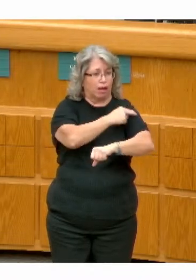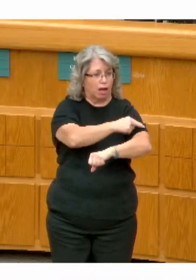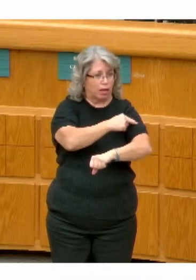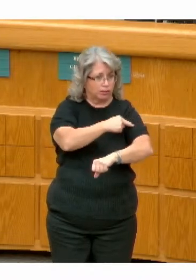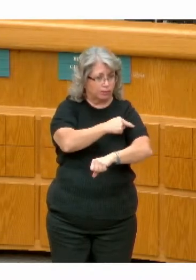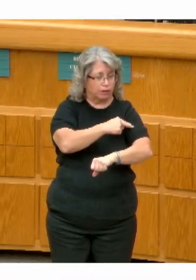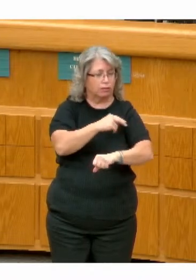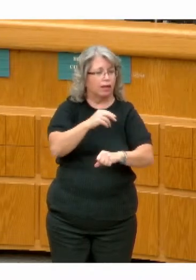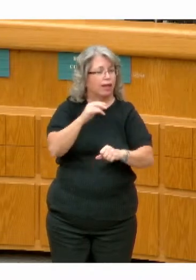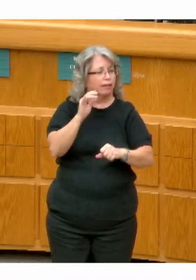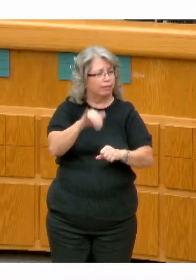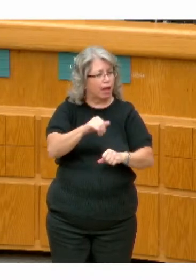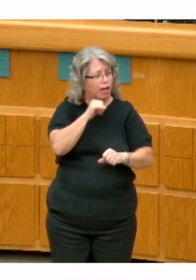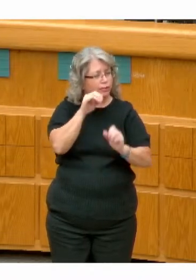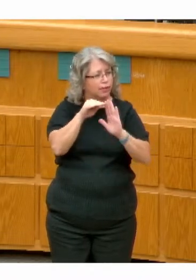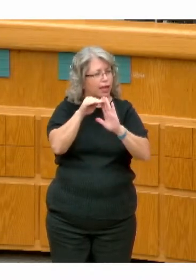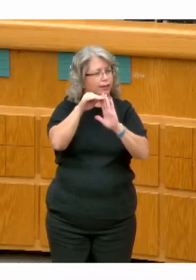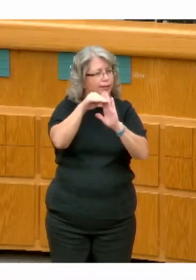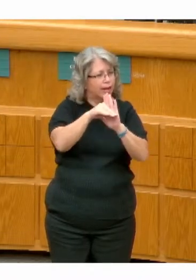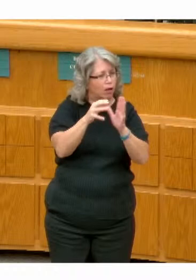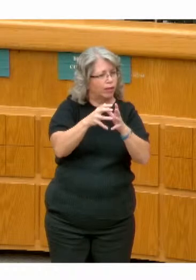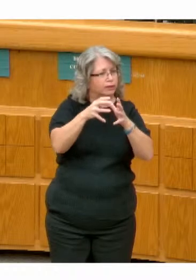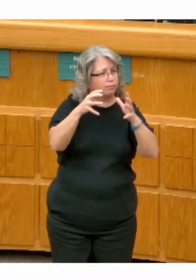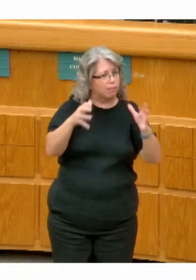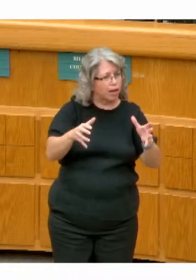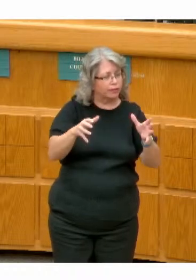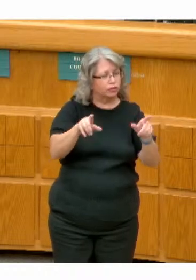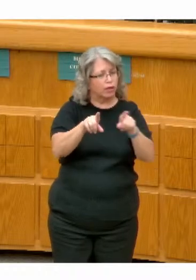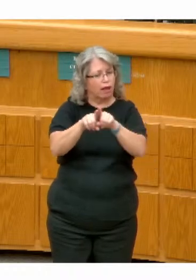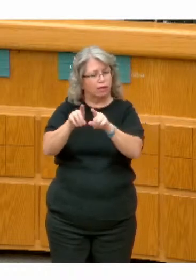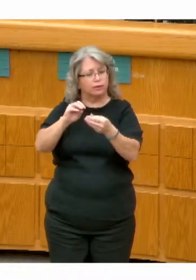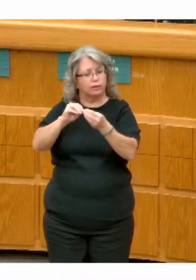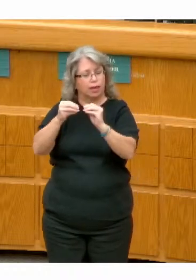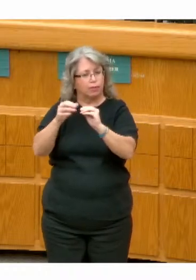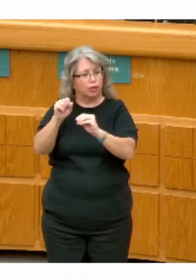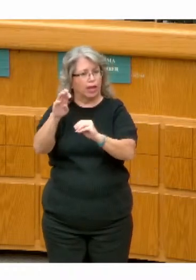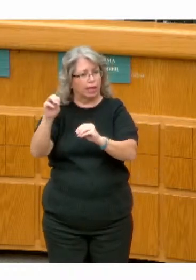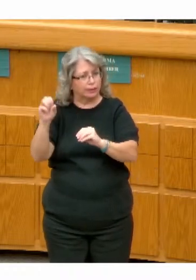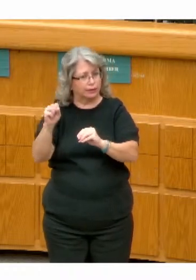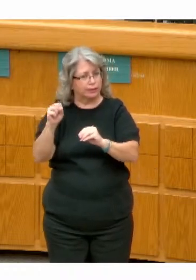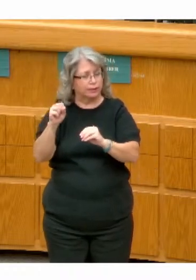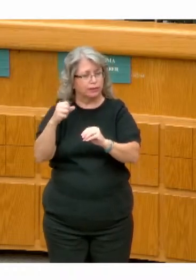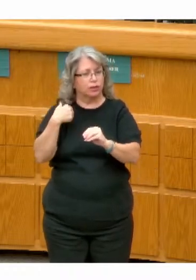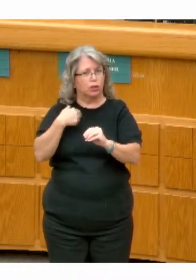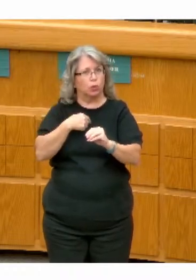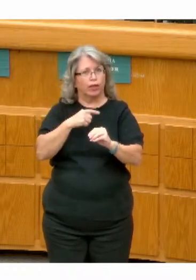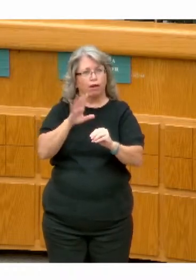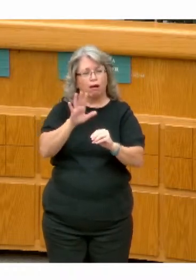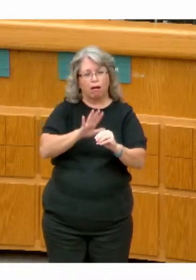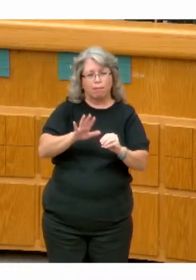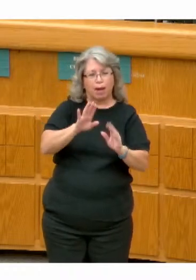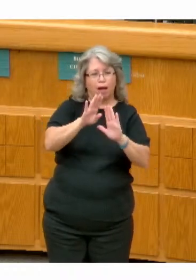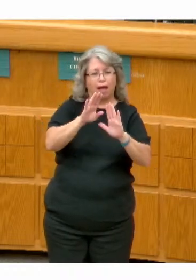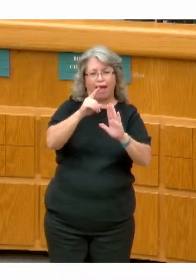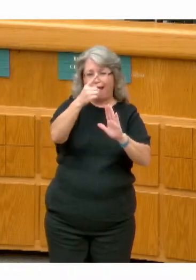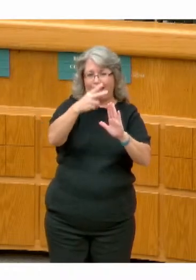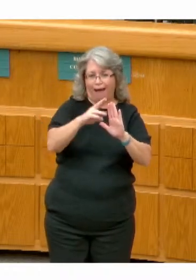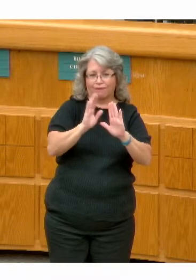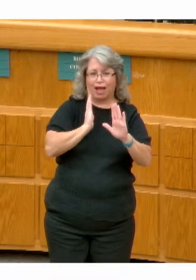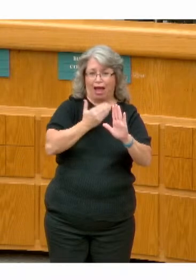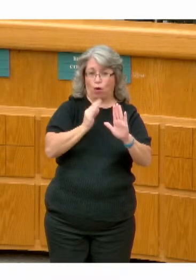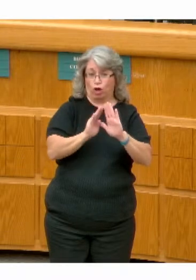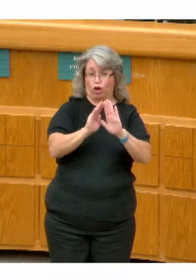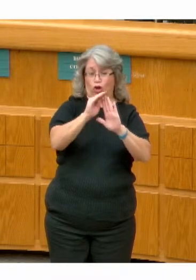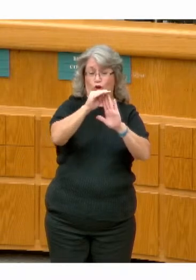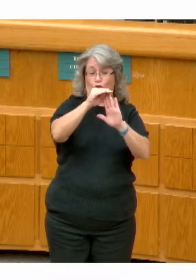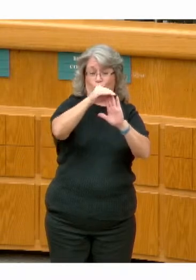the number of cases per day. And we're maybe almost about halfway down the curve right now, so there's still quite a bit of people with